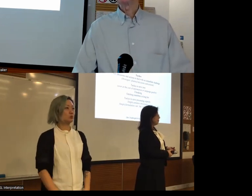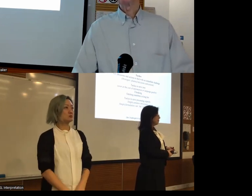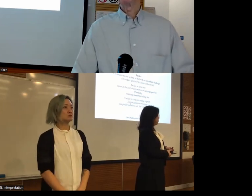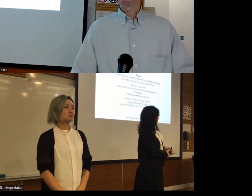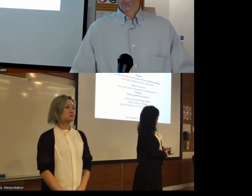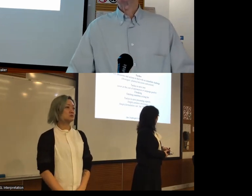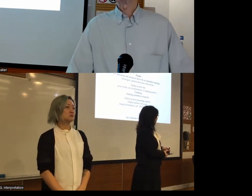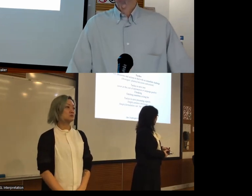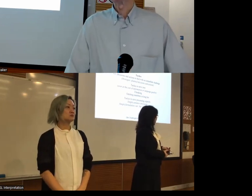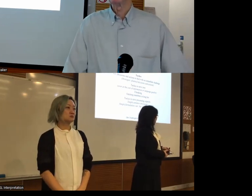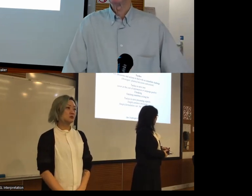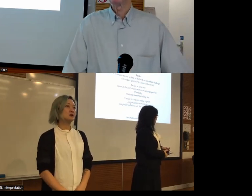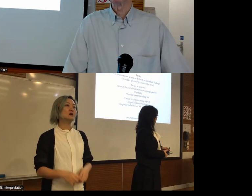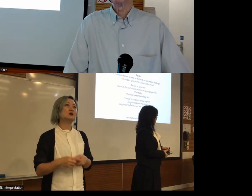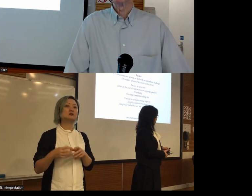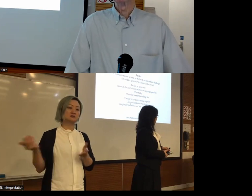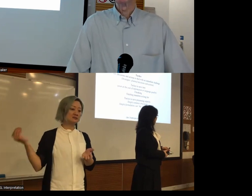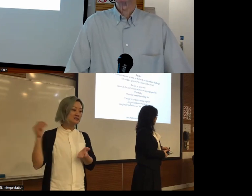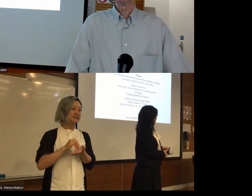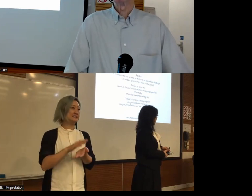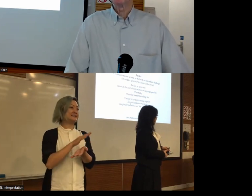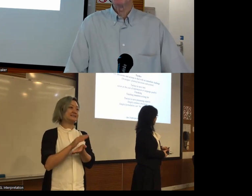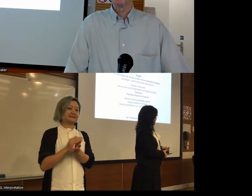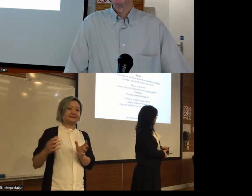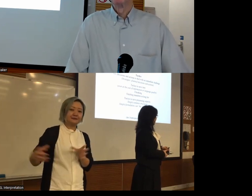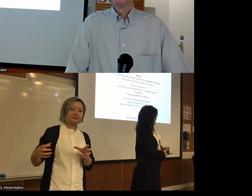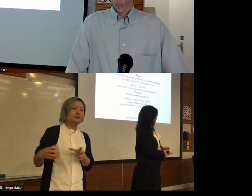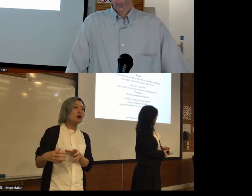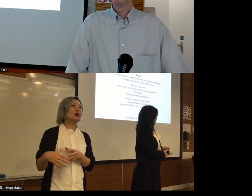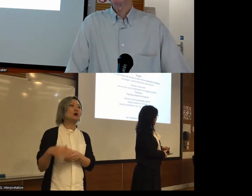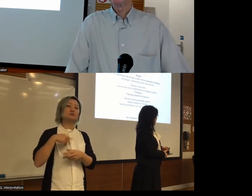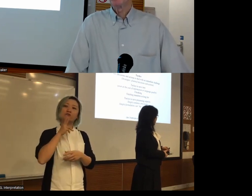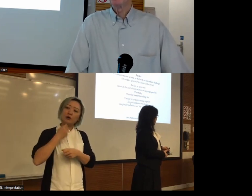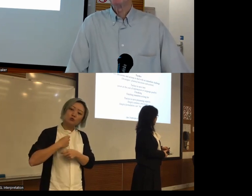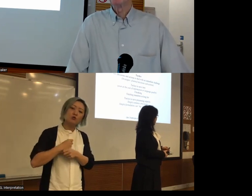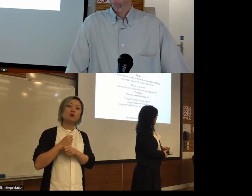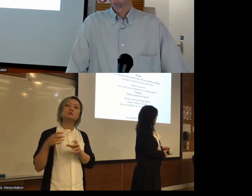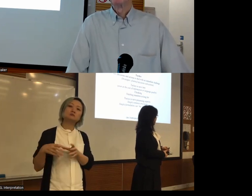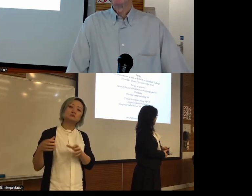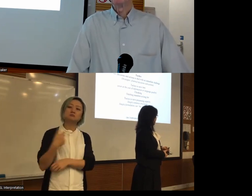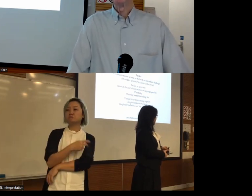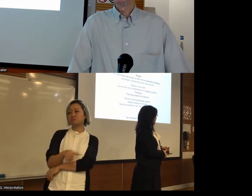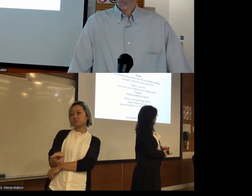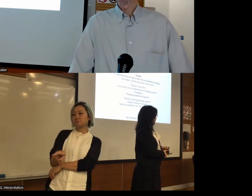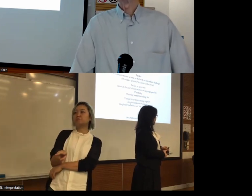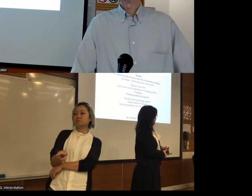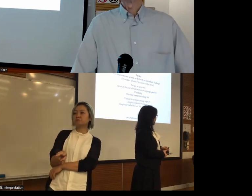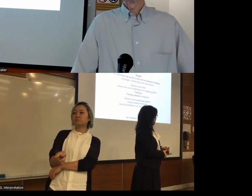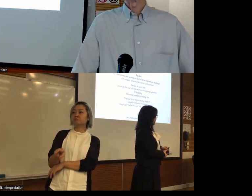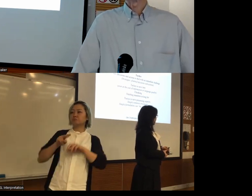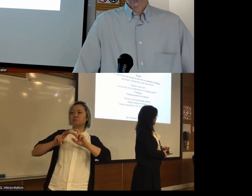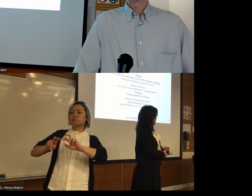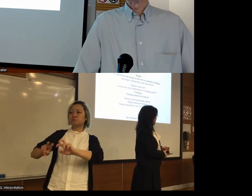I've worked with many people who have an excellent reputation, and I looked at their output, and I realized that